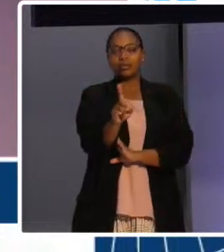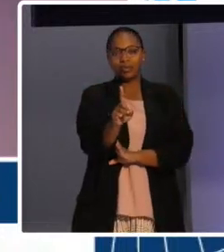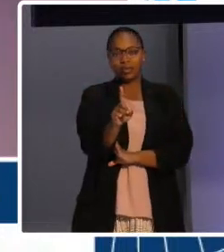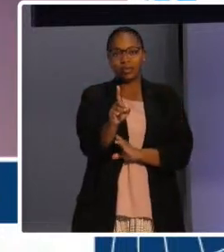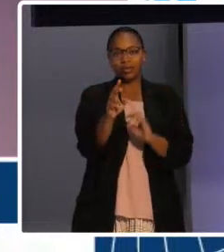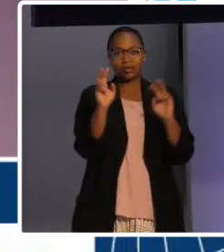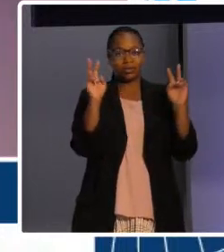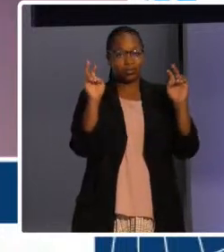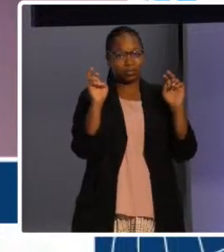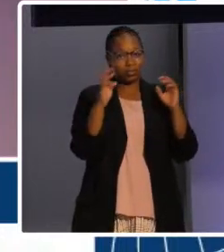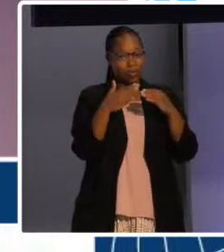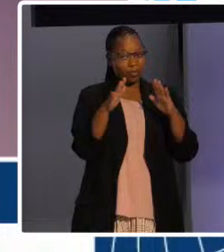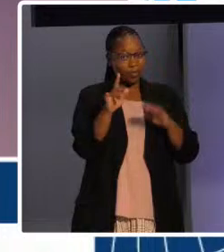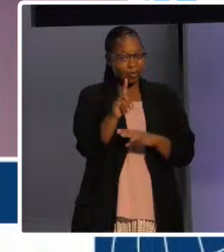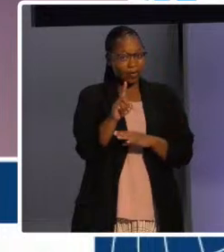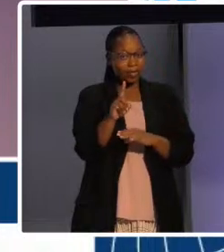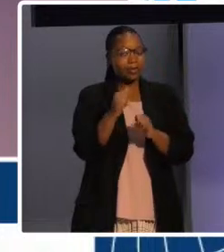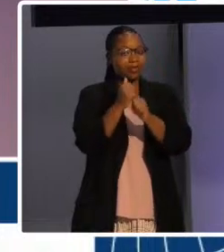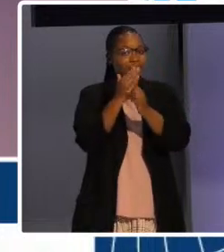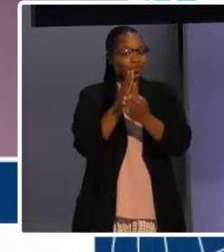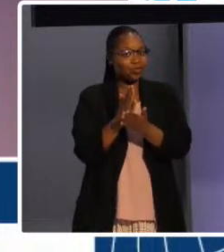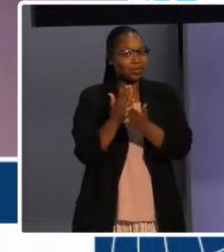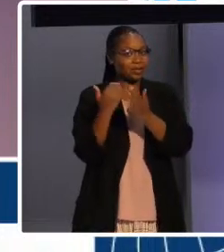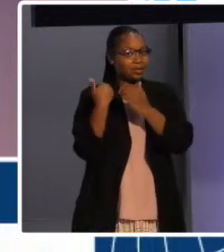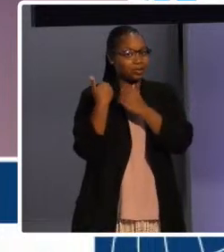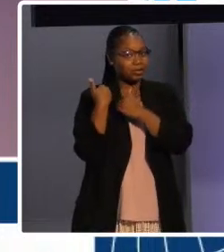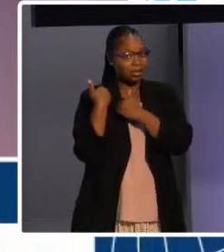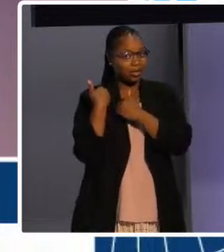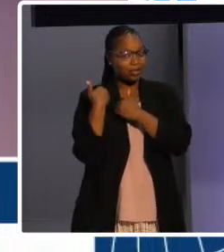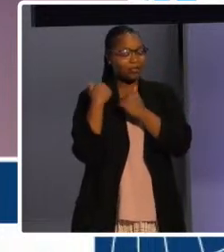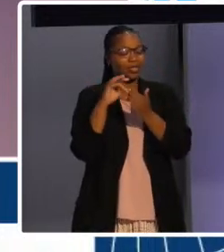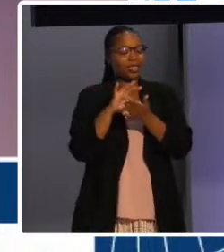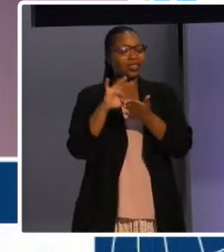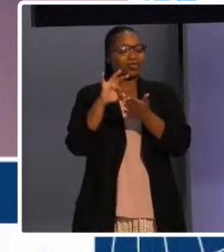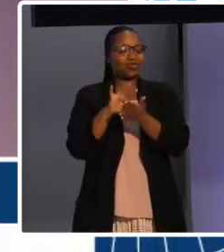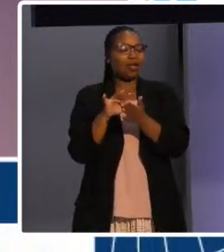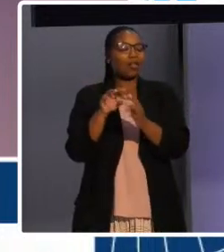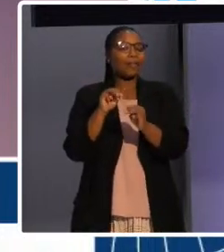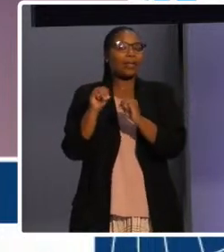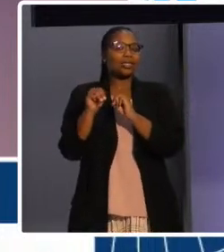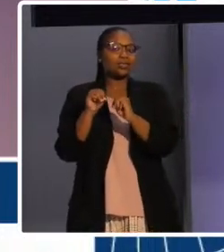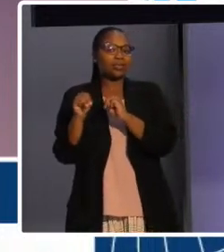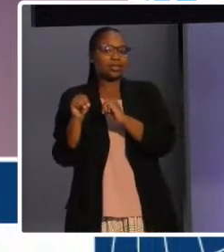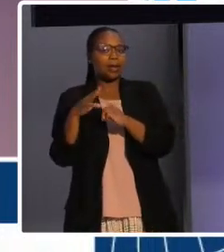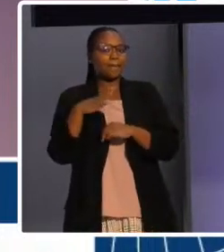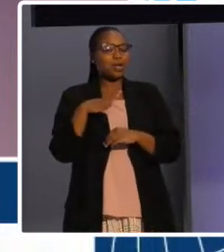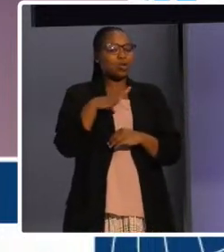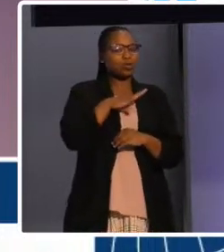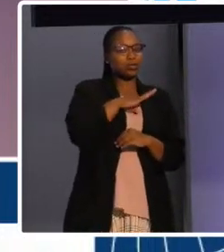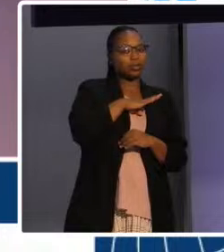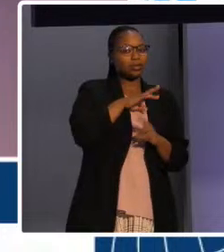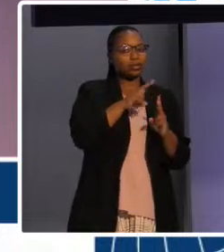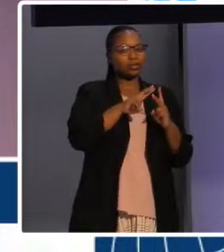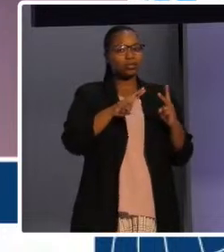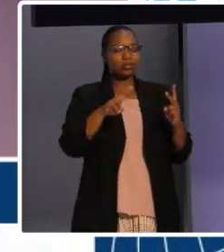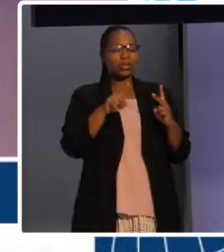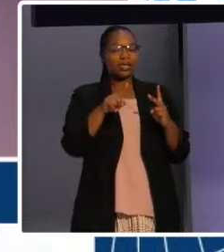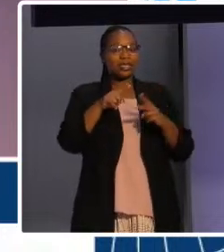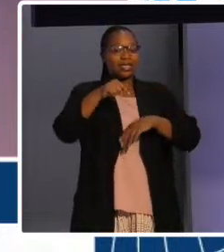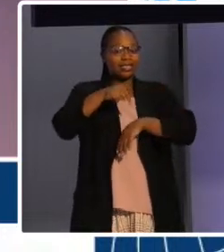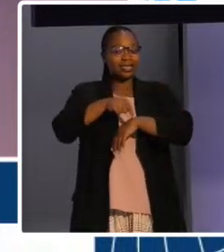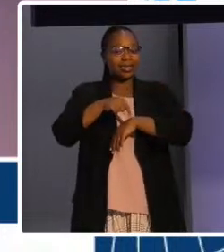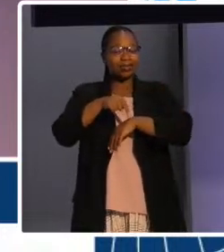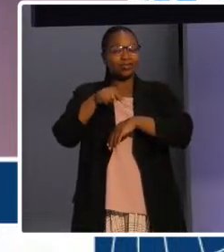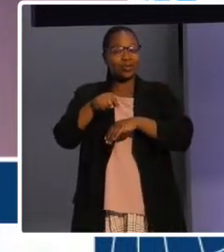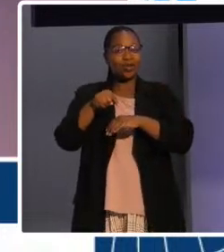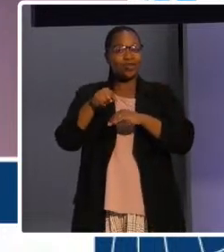quotes, safeguarding electoral management bodies in the age of global democratic